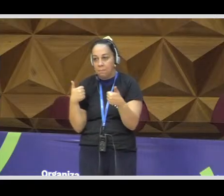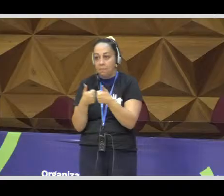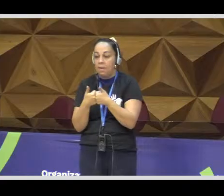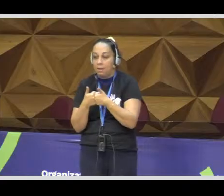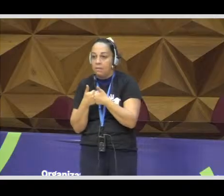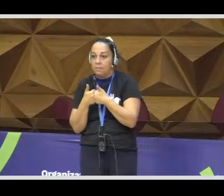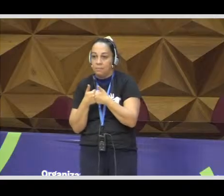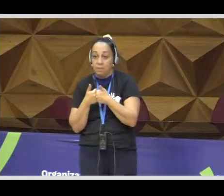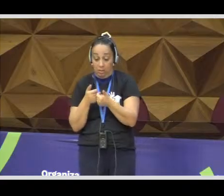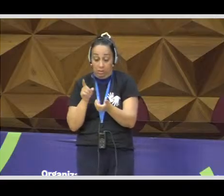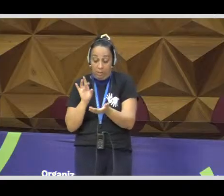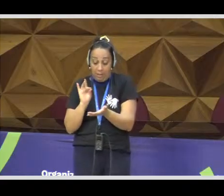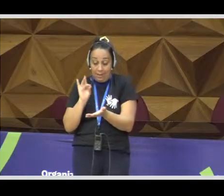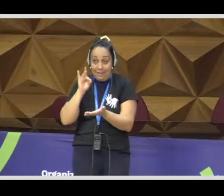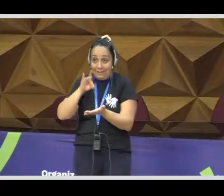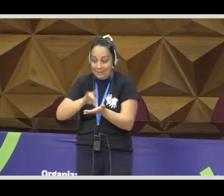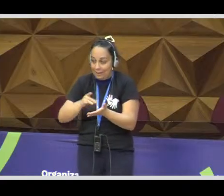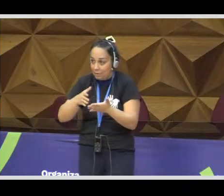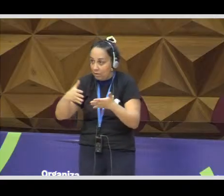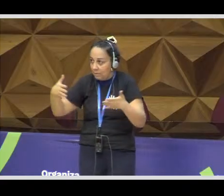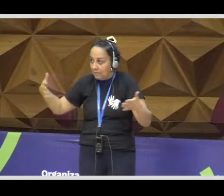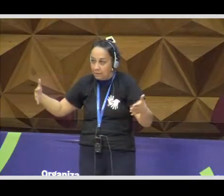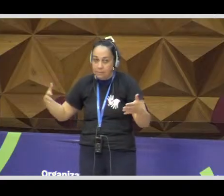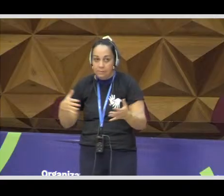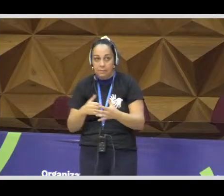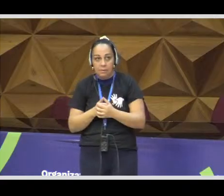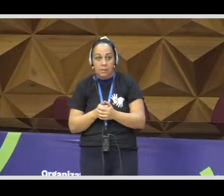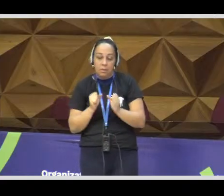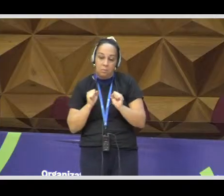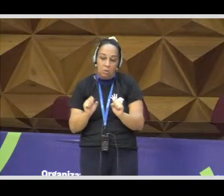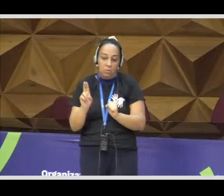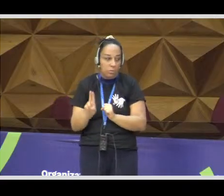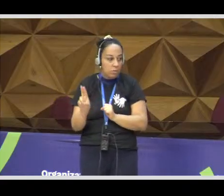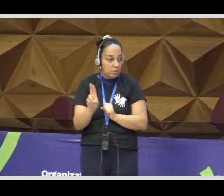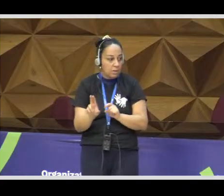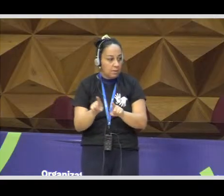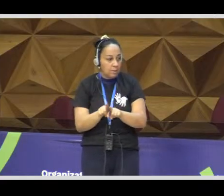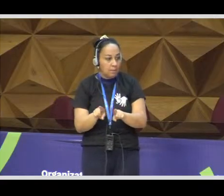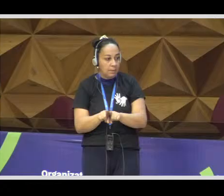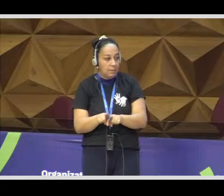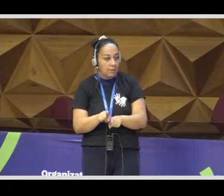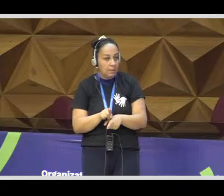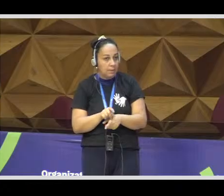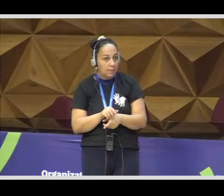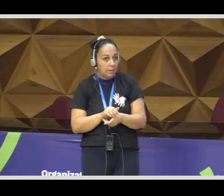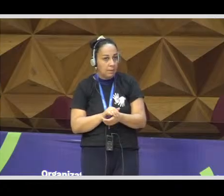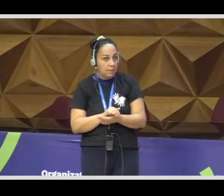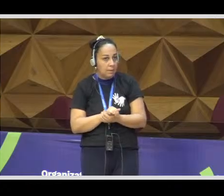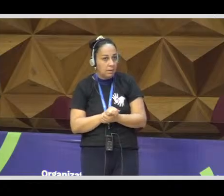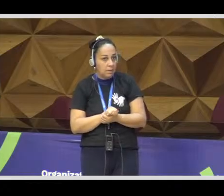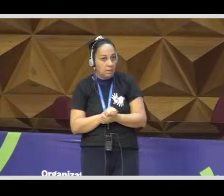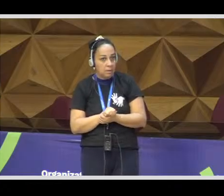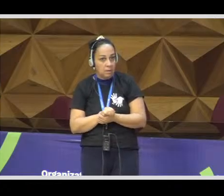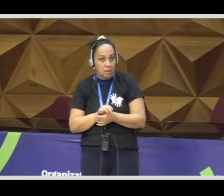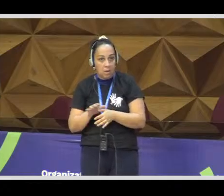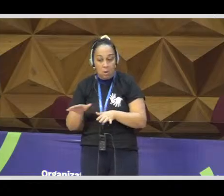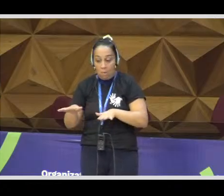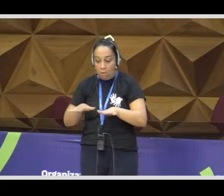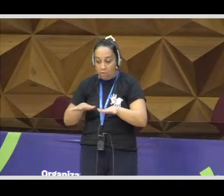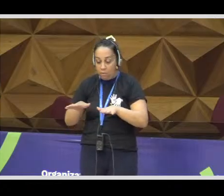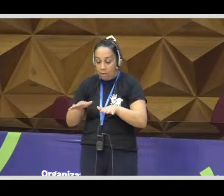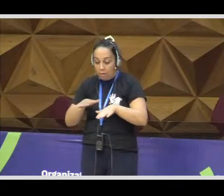And then maybe I can also use the sensed motion from the vehicle that I'm in